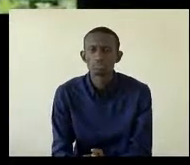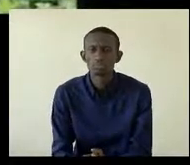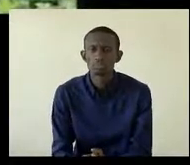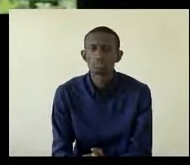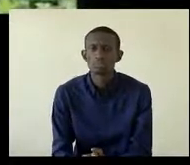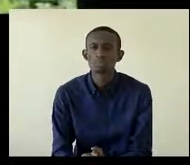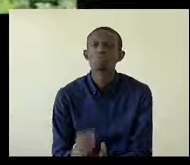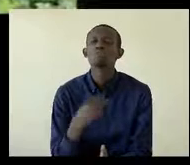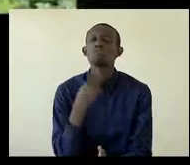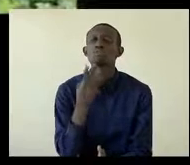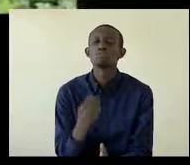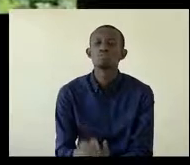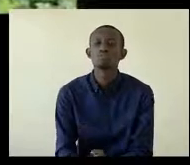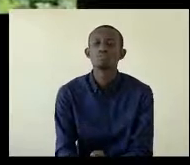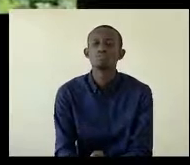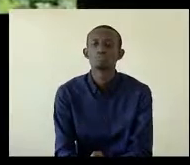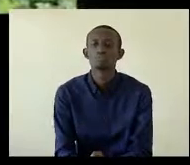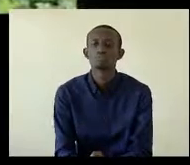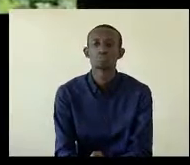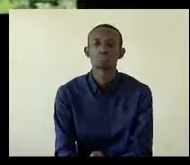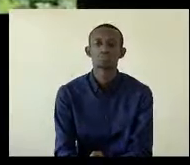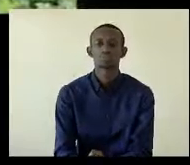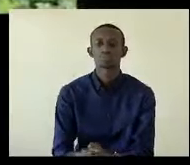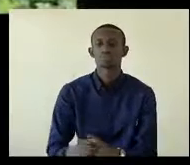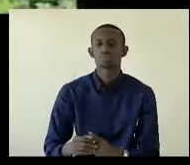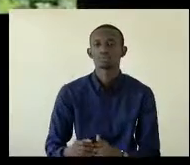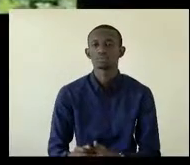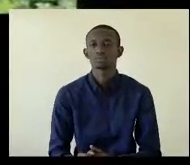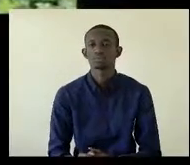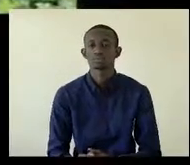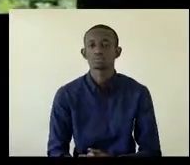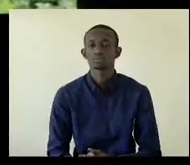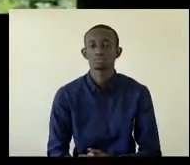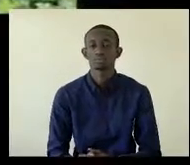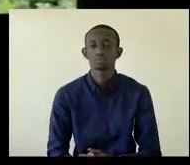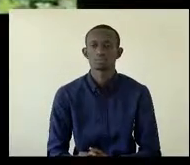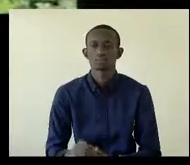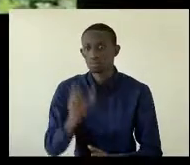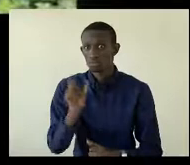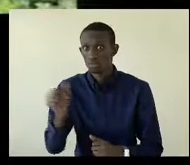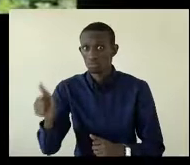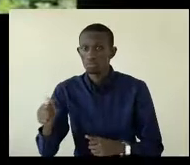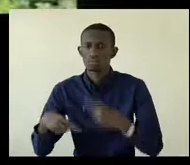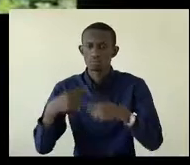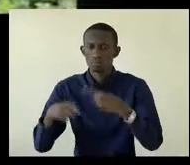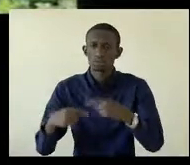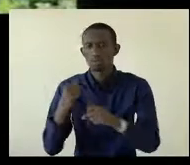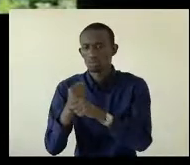for the boys or for the girls. Everyone can do either